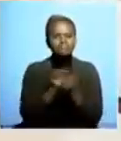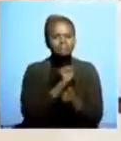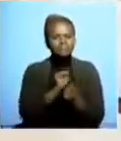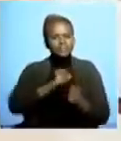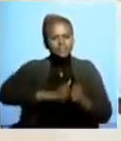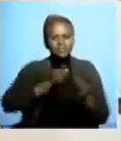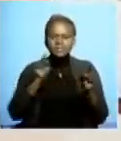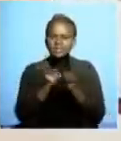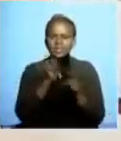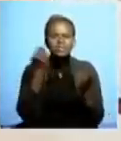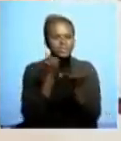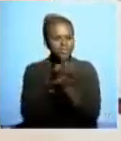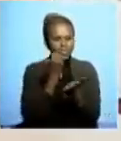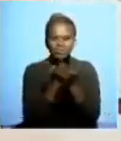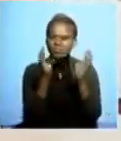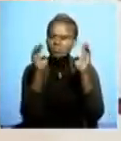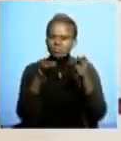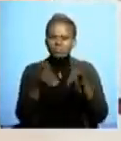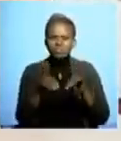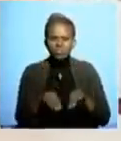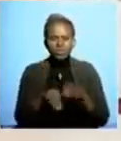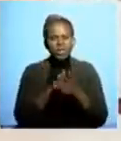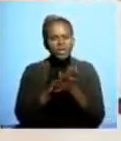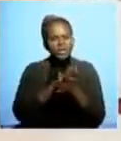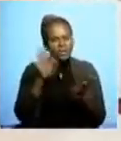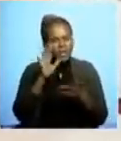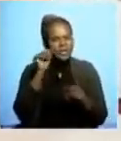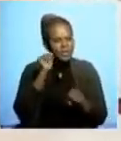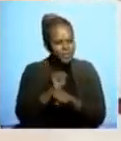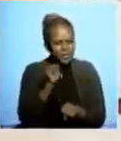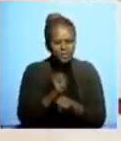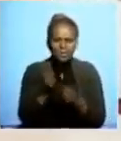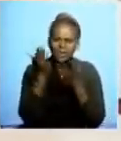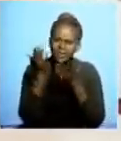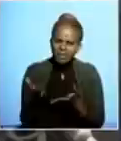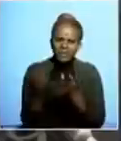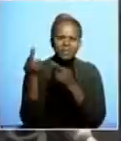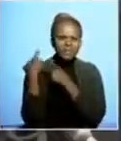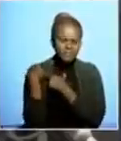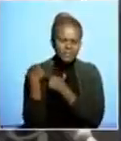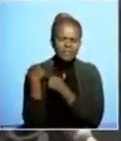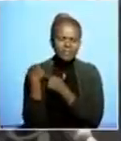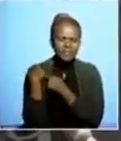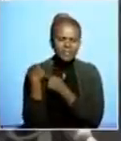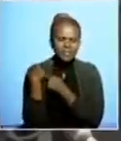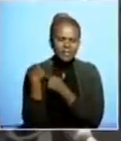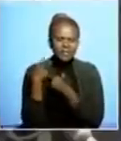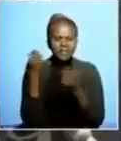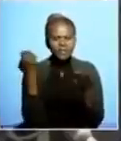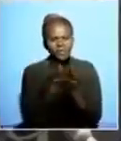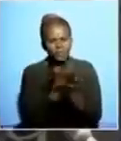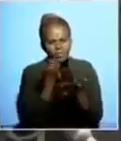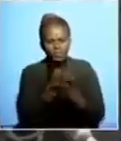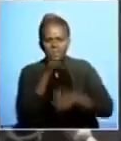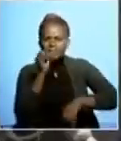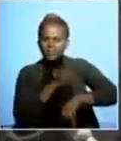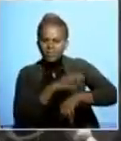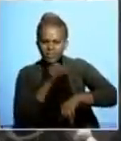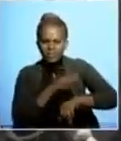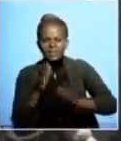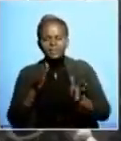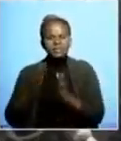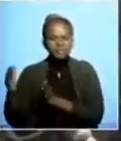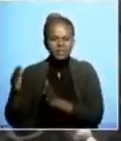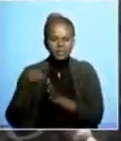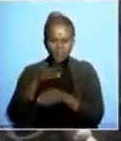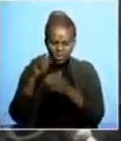will remain down there. No matter how much work we do on the economic investment side,